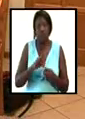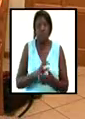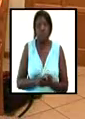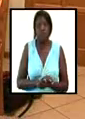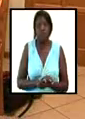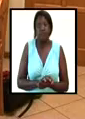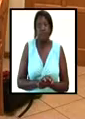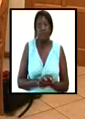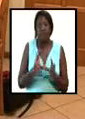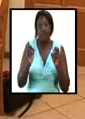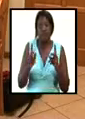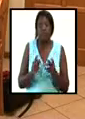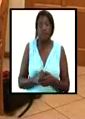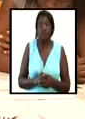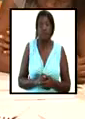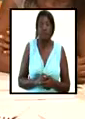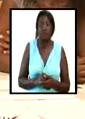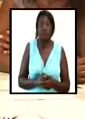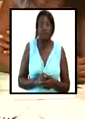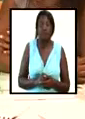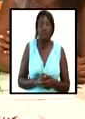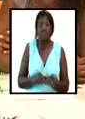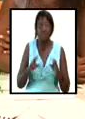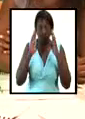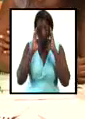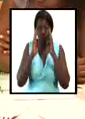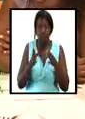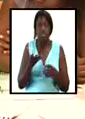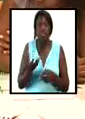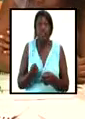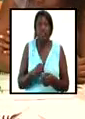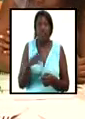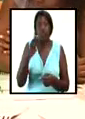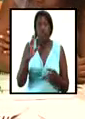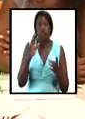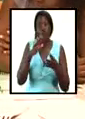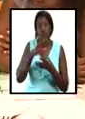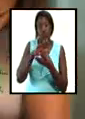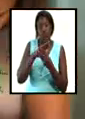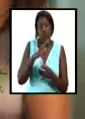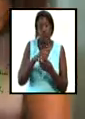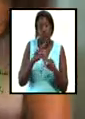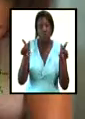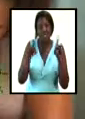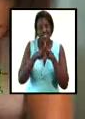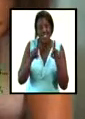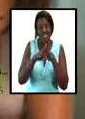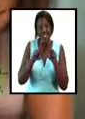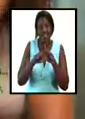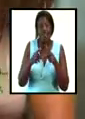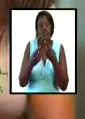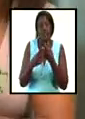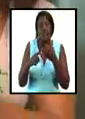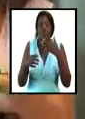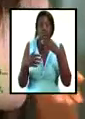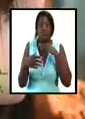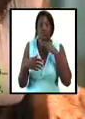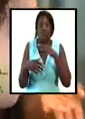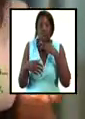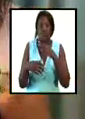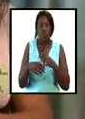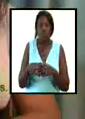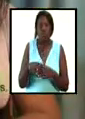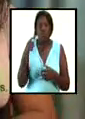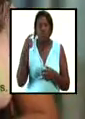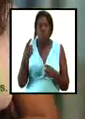Okay, now that I have your attention, don't copy directly from the passage. Not? I always thought they like it when